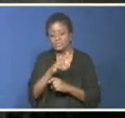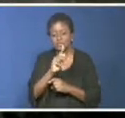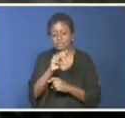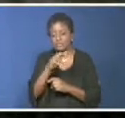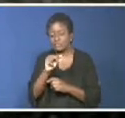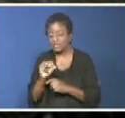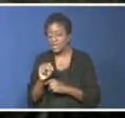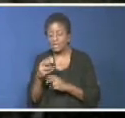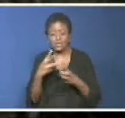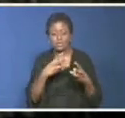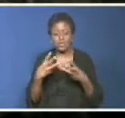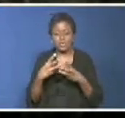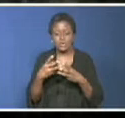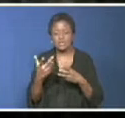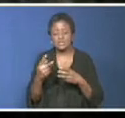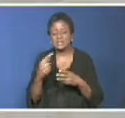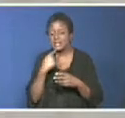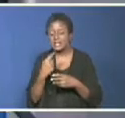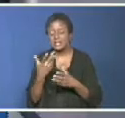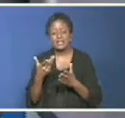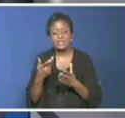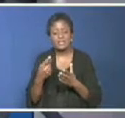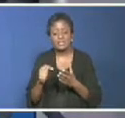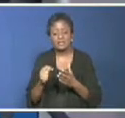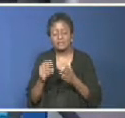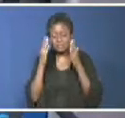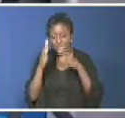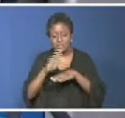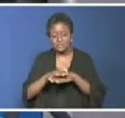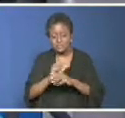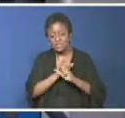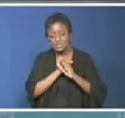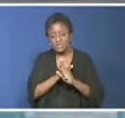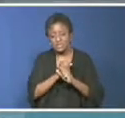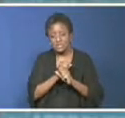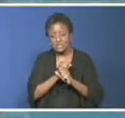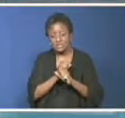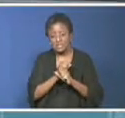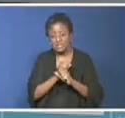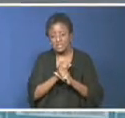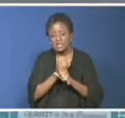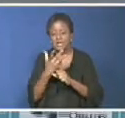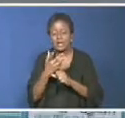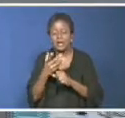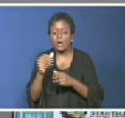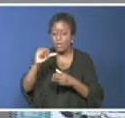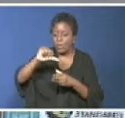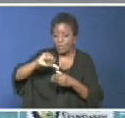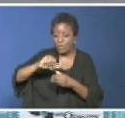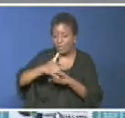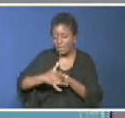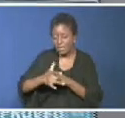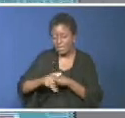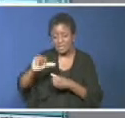price of devaluing decarbonization efforts. He insists the value of oil, gas, and coal cannot increase in value without having